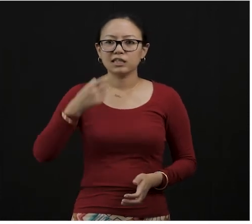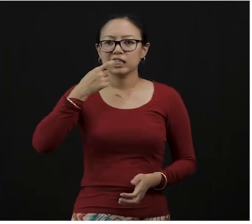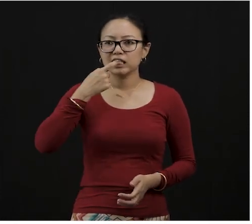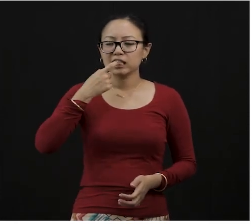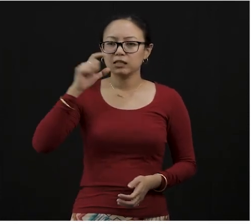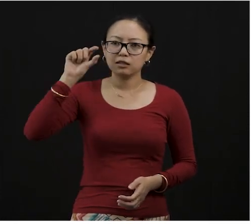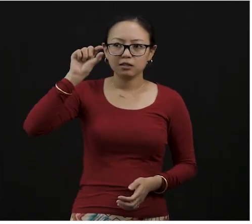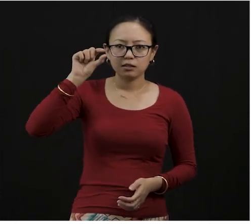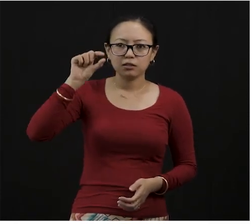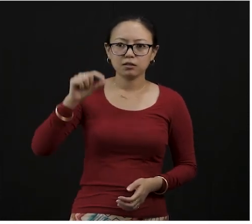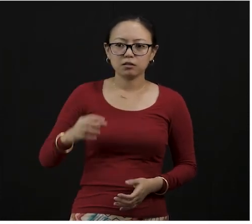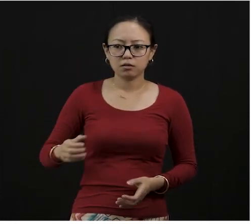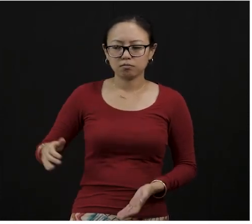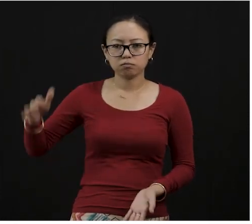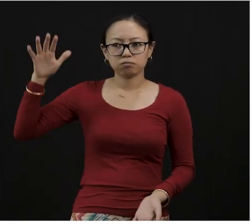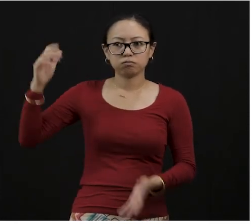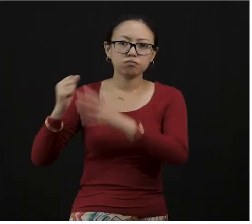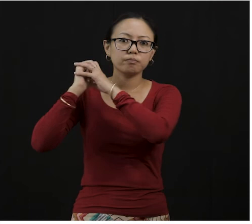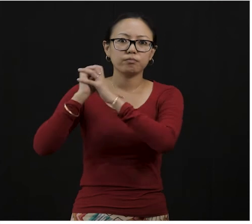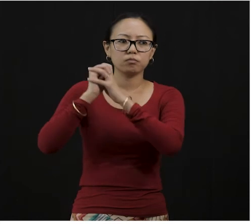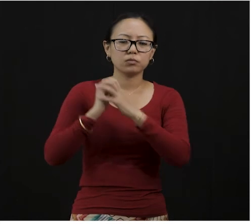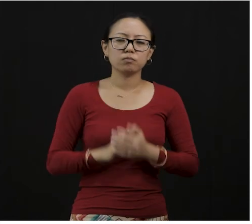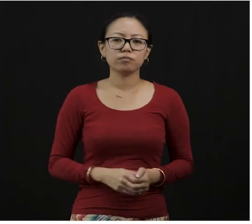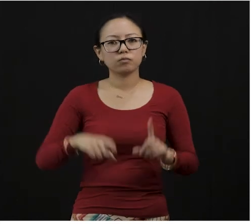A bag of rice. Kg.